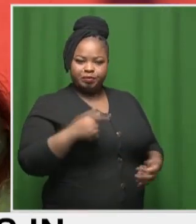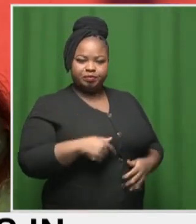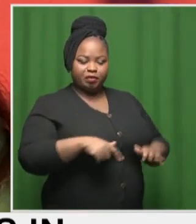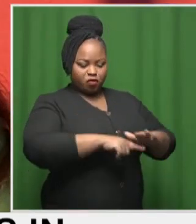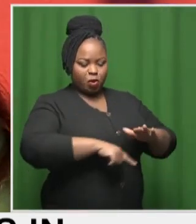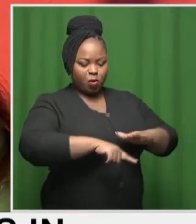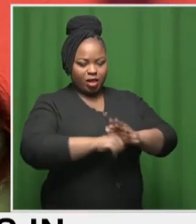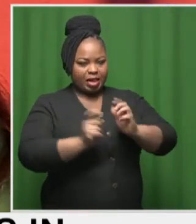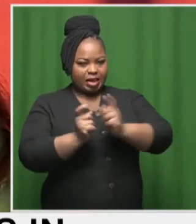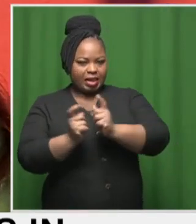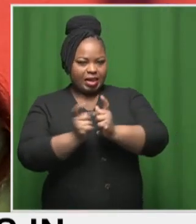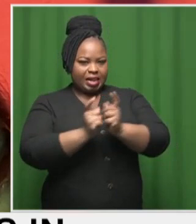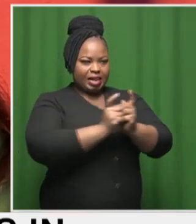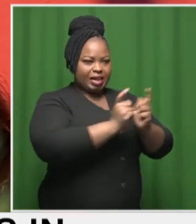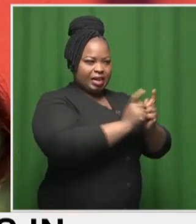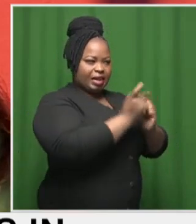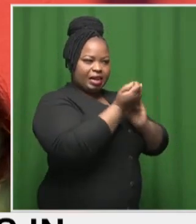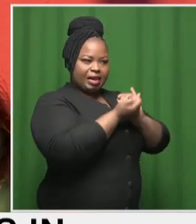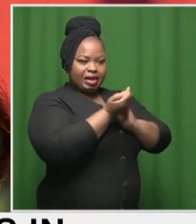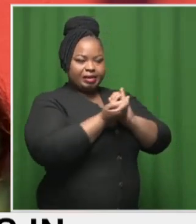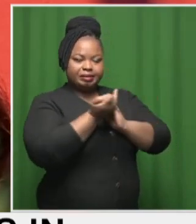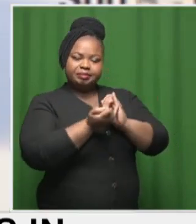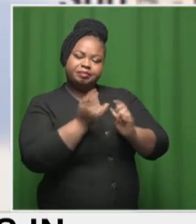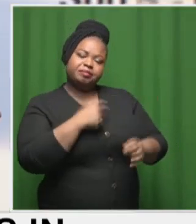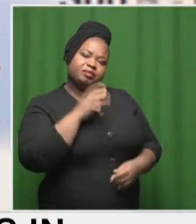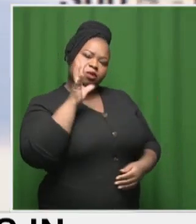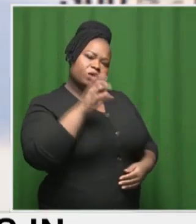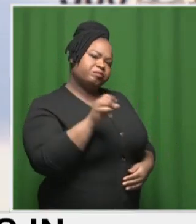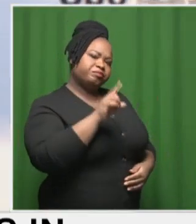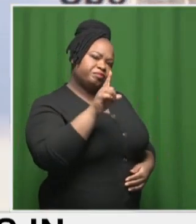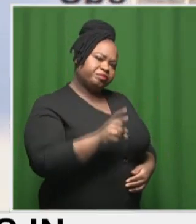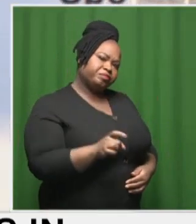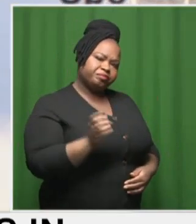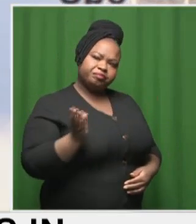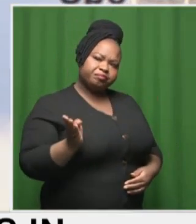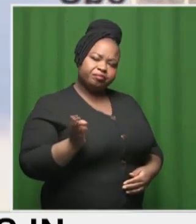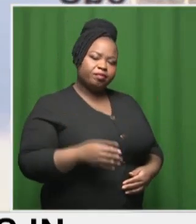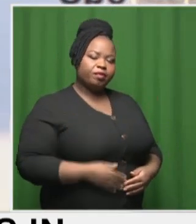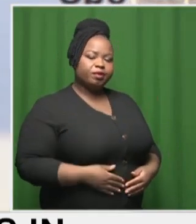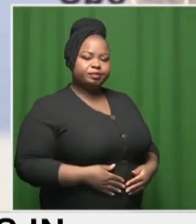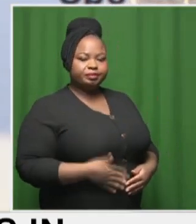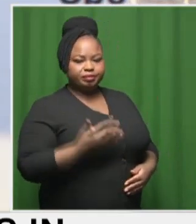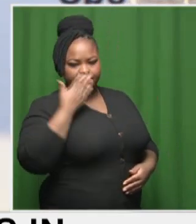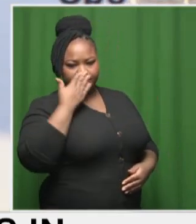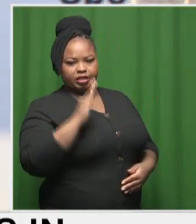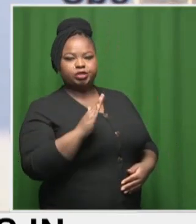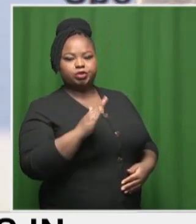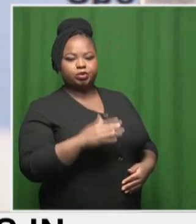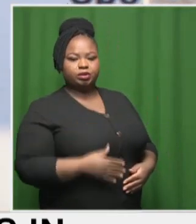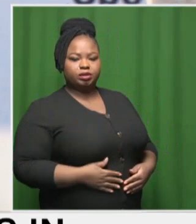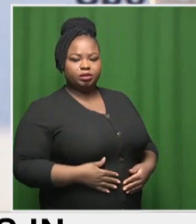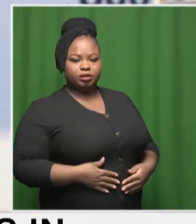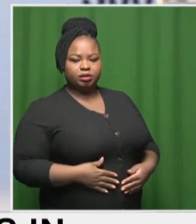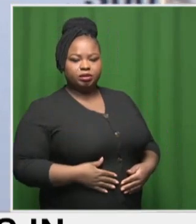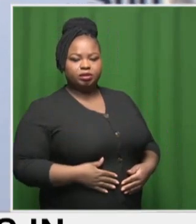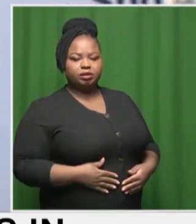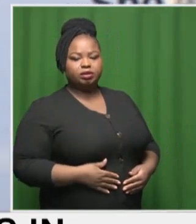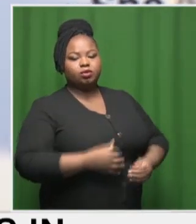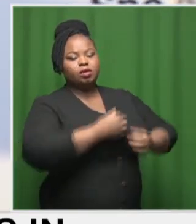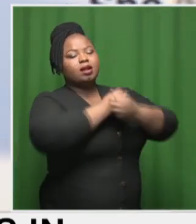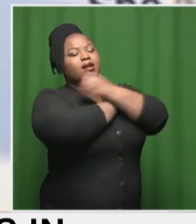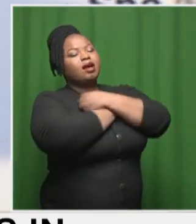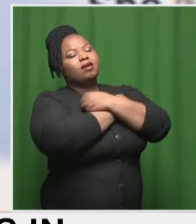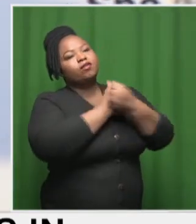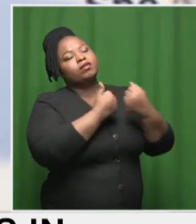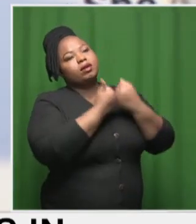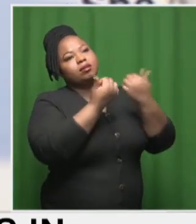this keen interest. And again, I ask you the same question in a different way that I asked the minister. The attitude towards netball, the love of the